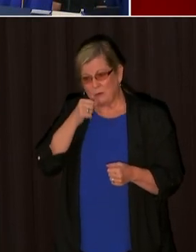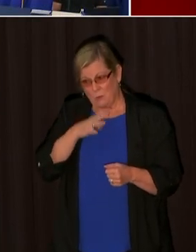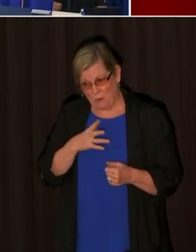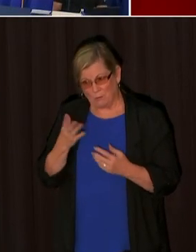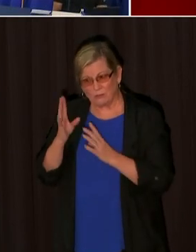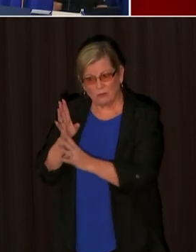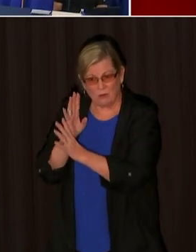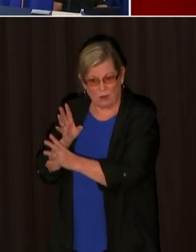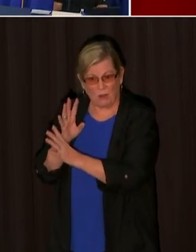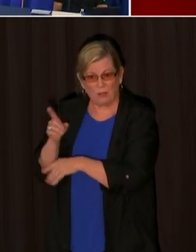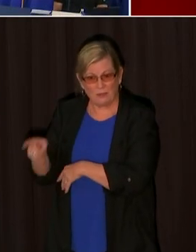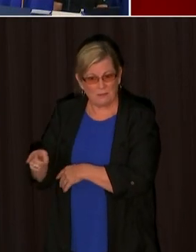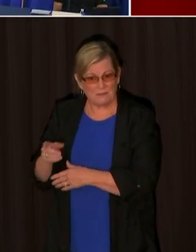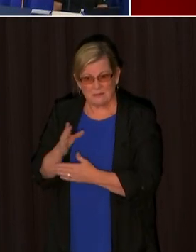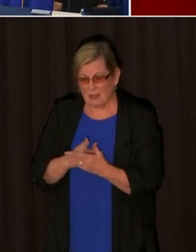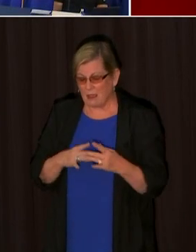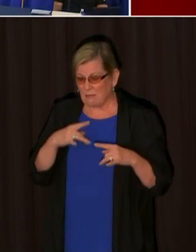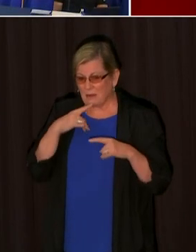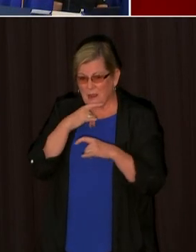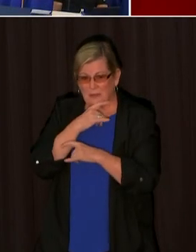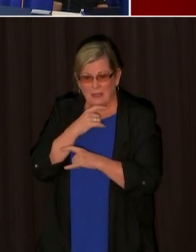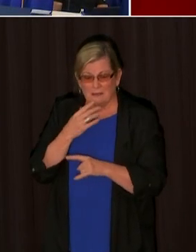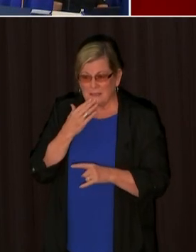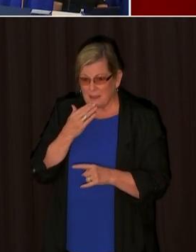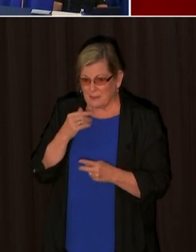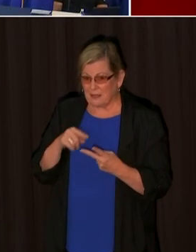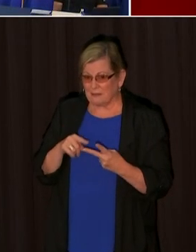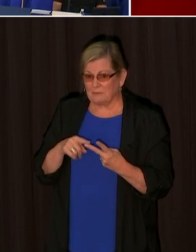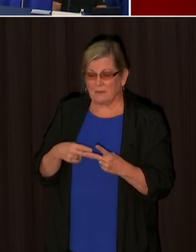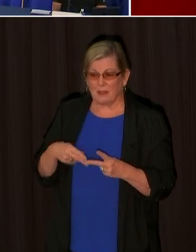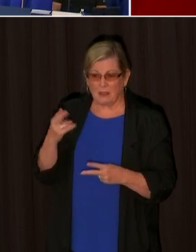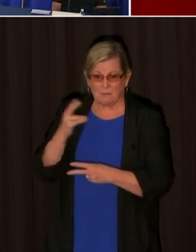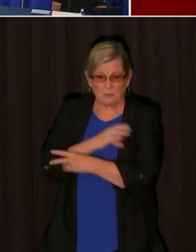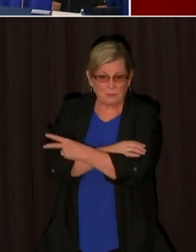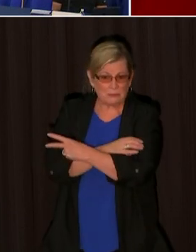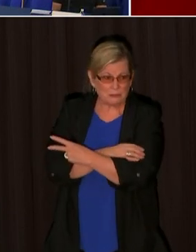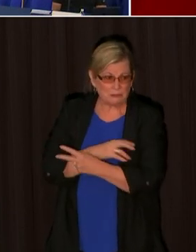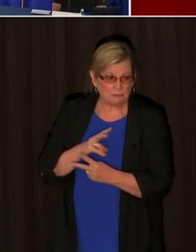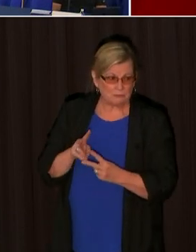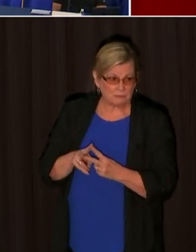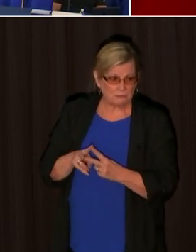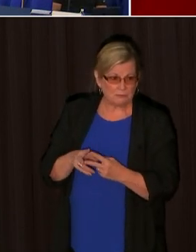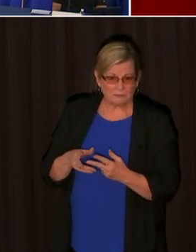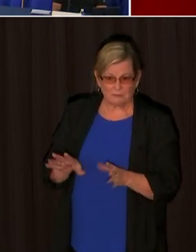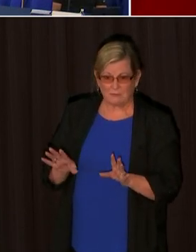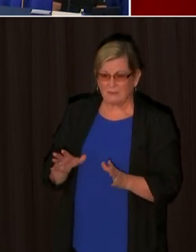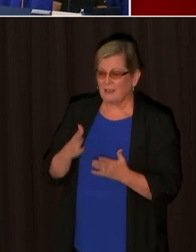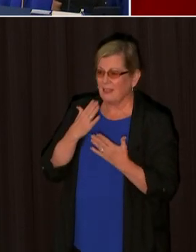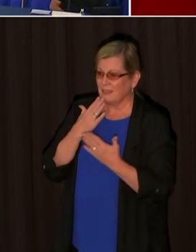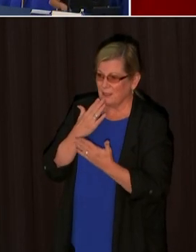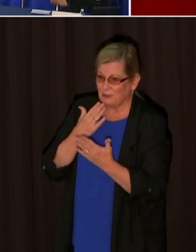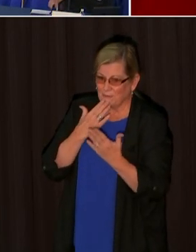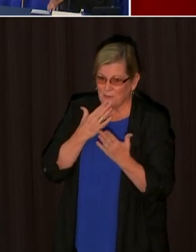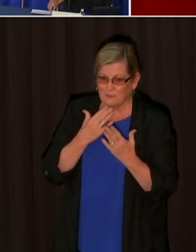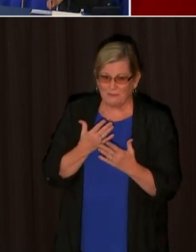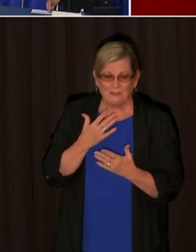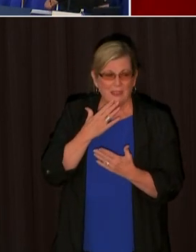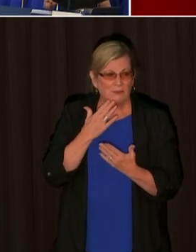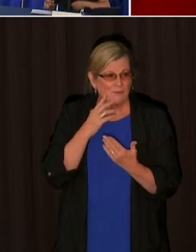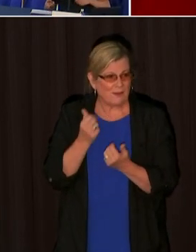of the complications are from diabetes and hypertension. Okay, thank you very much, everybody.